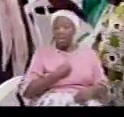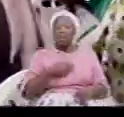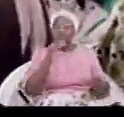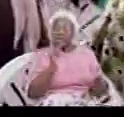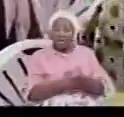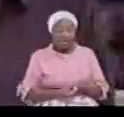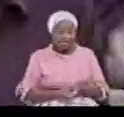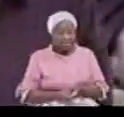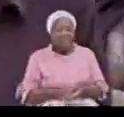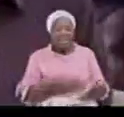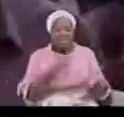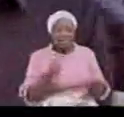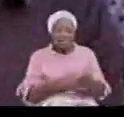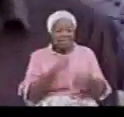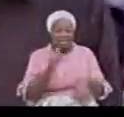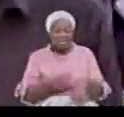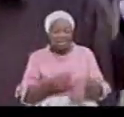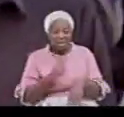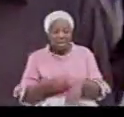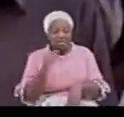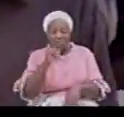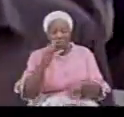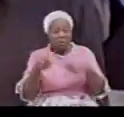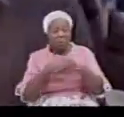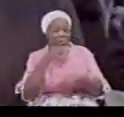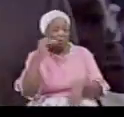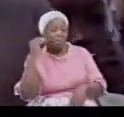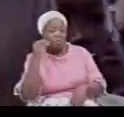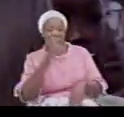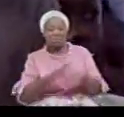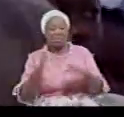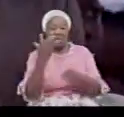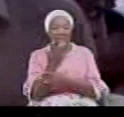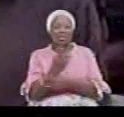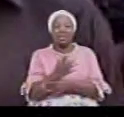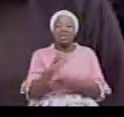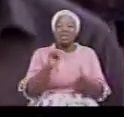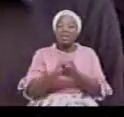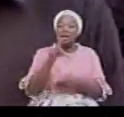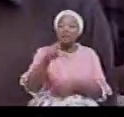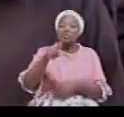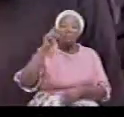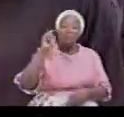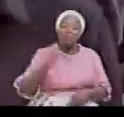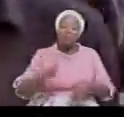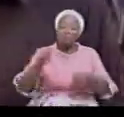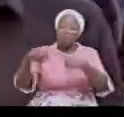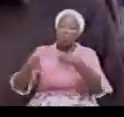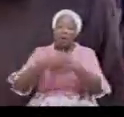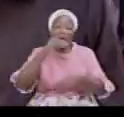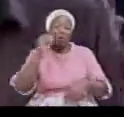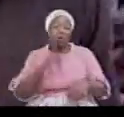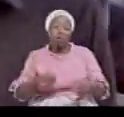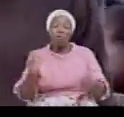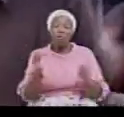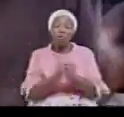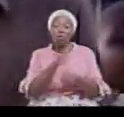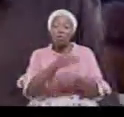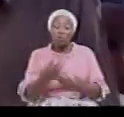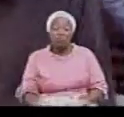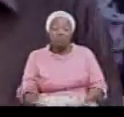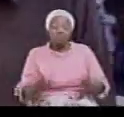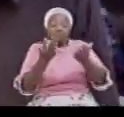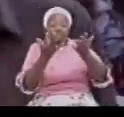the media briefing, that all the 400 years that were passed before the coming of